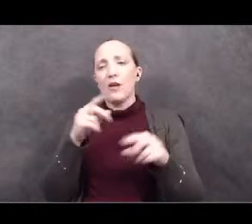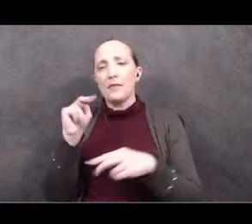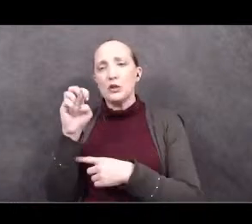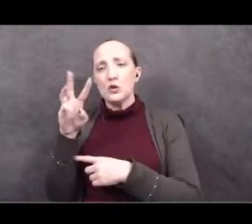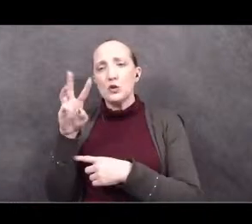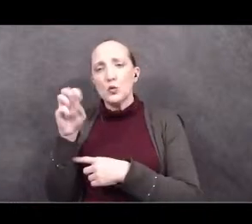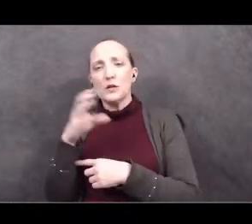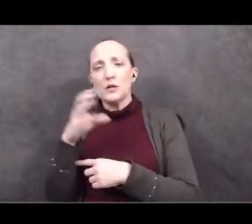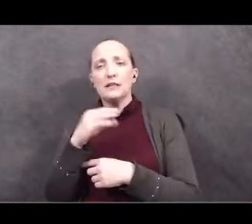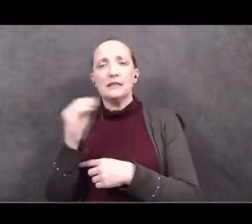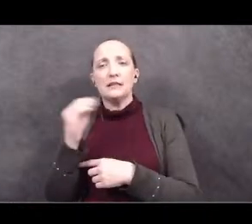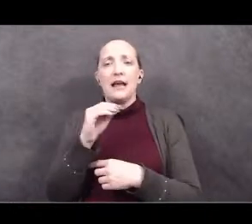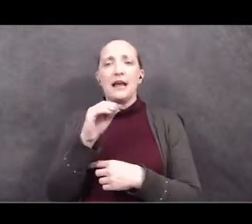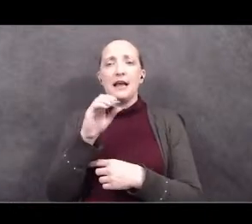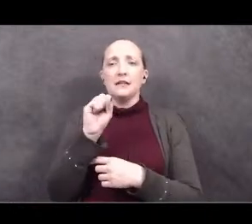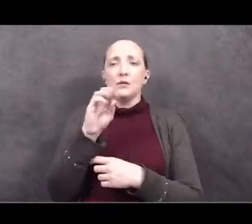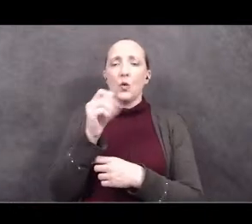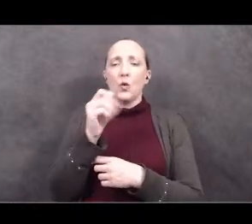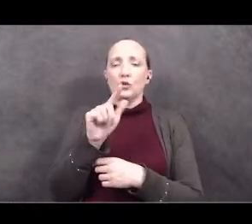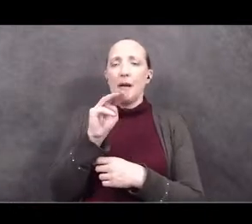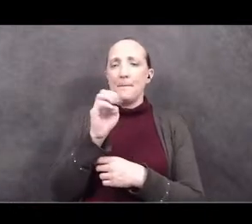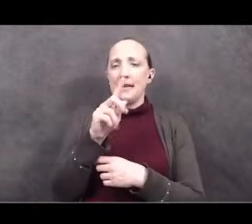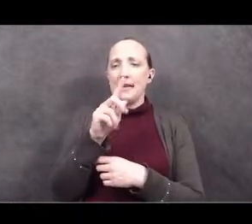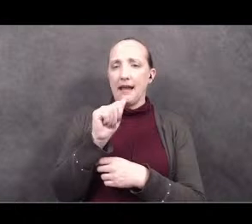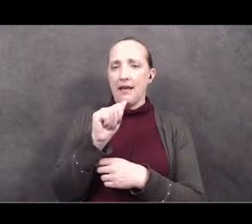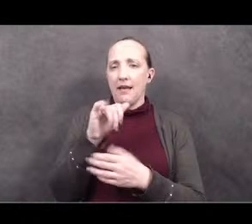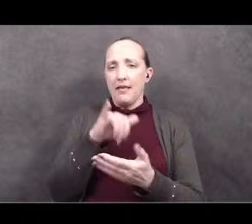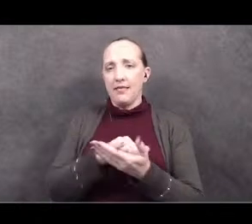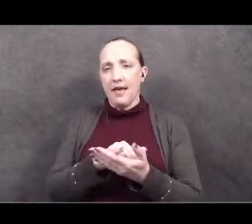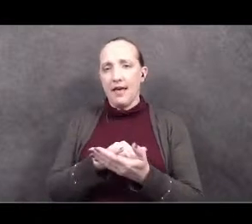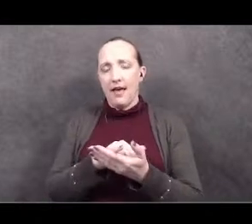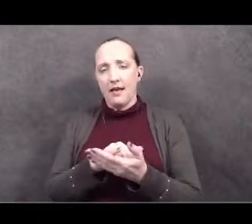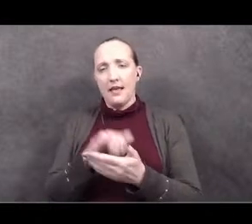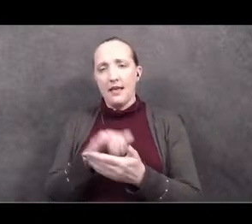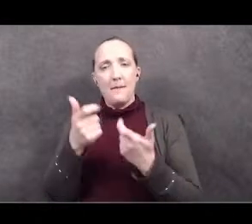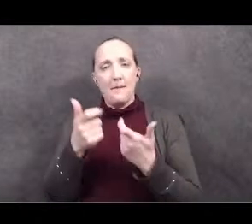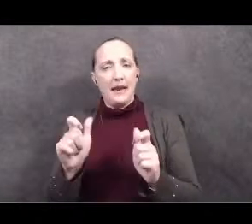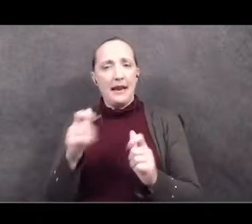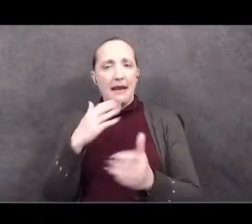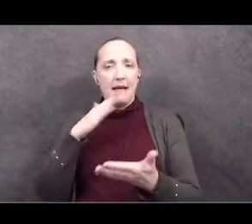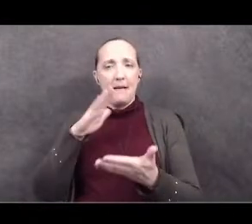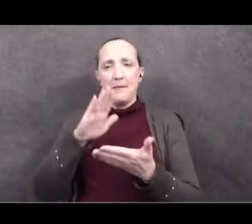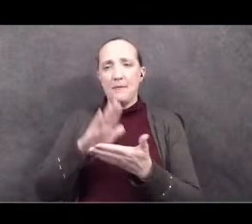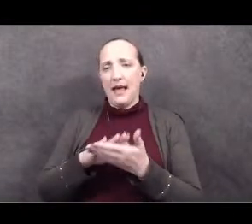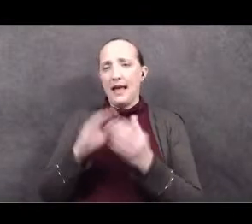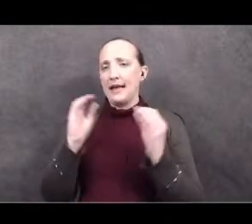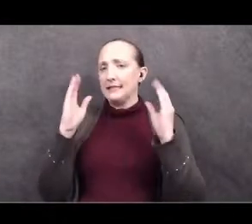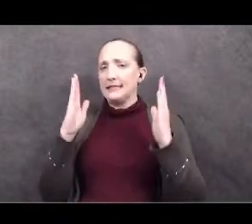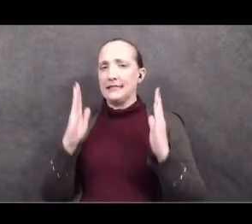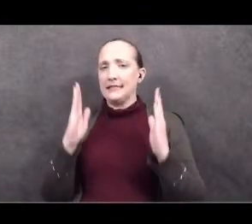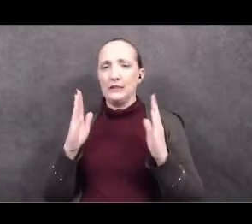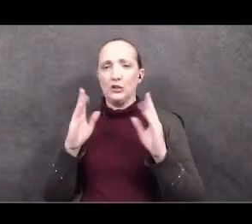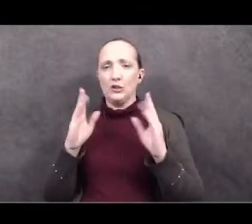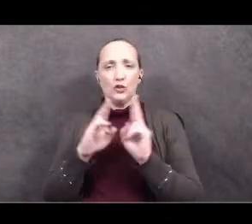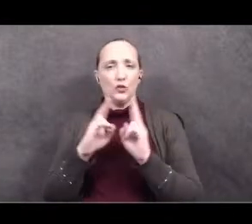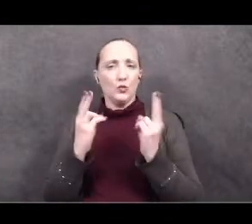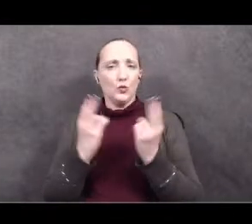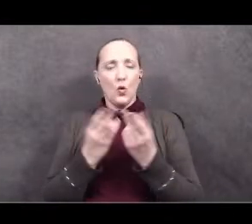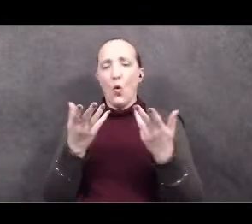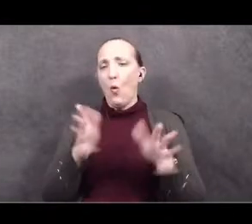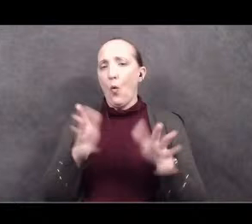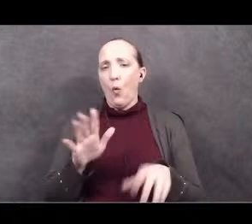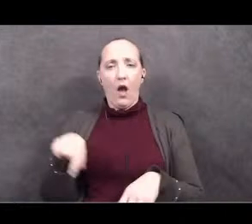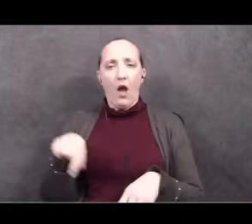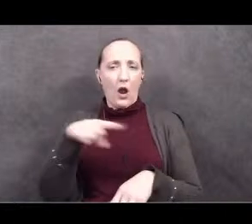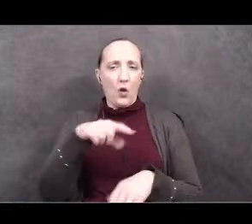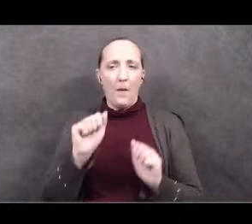media that the Big Bad Teacher unions do not want the students back in school I want to make it clear